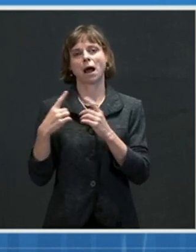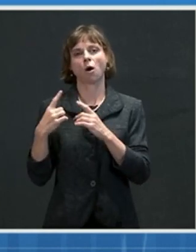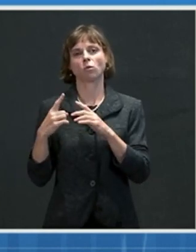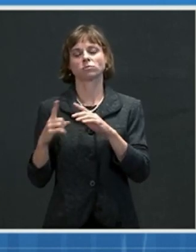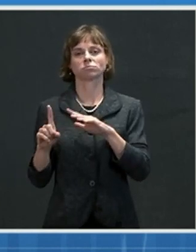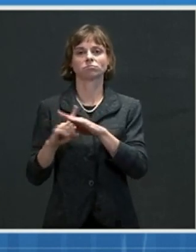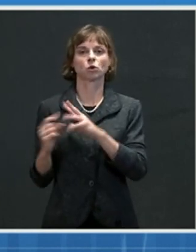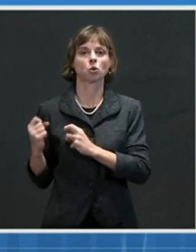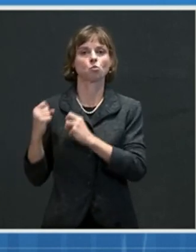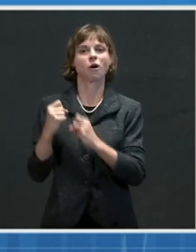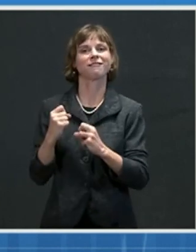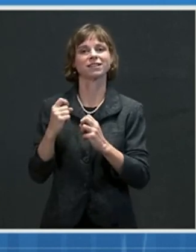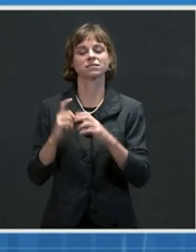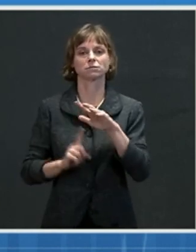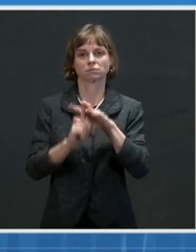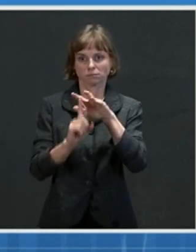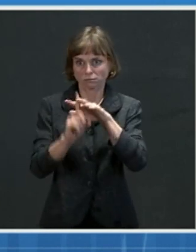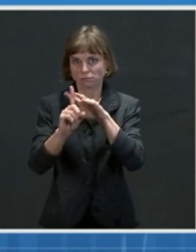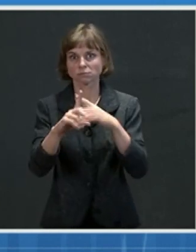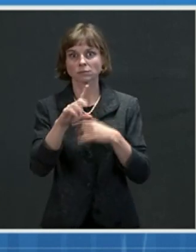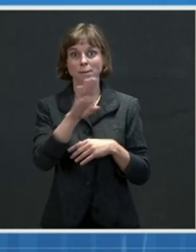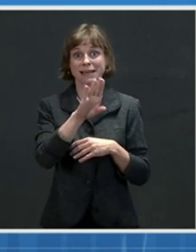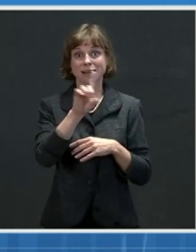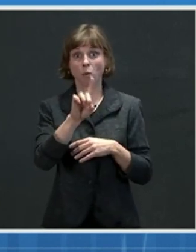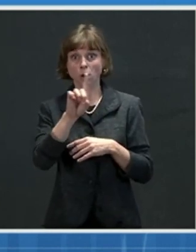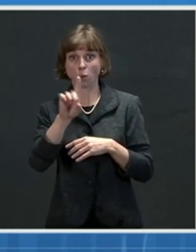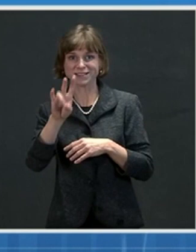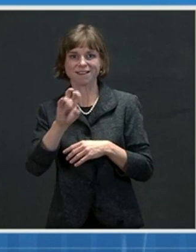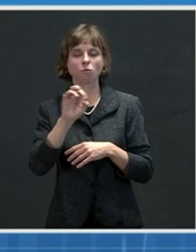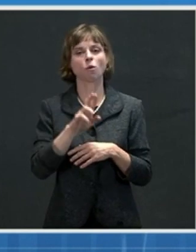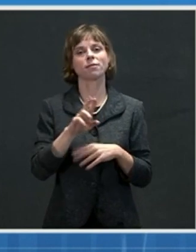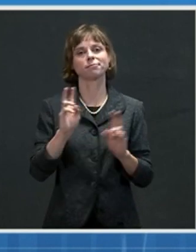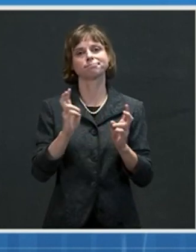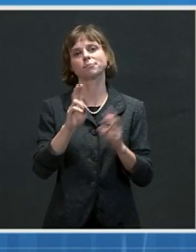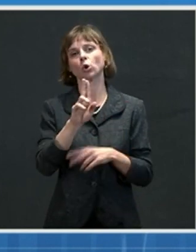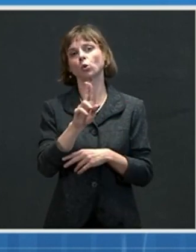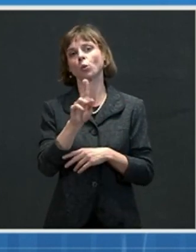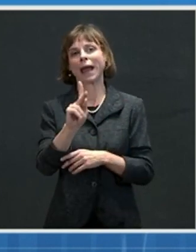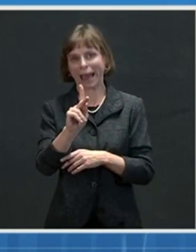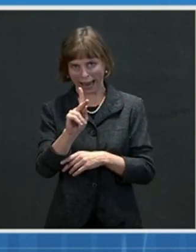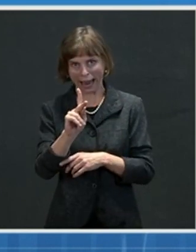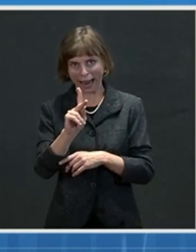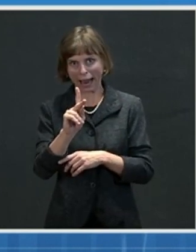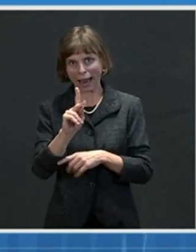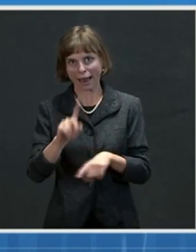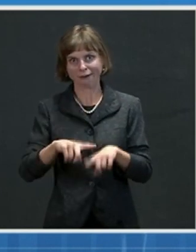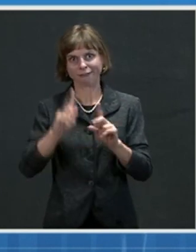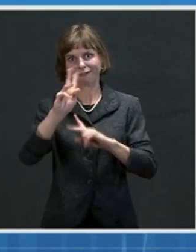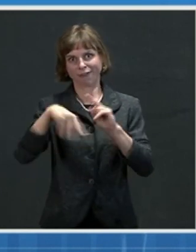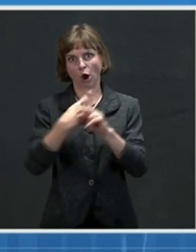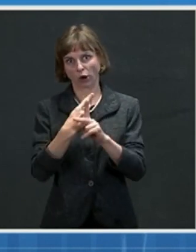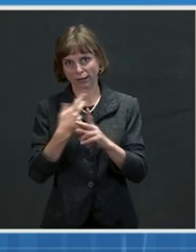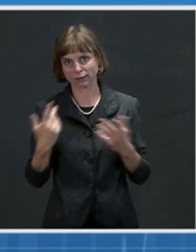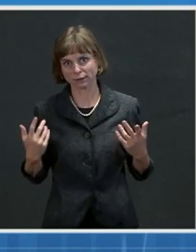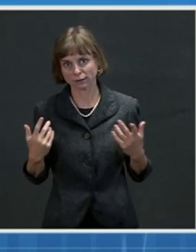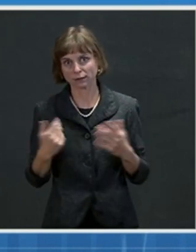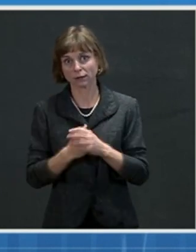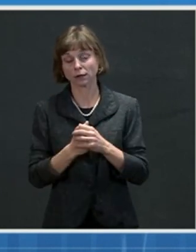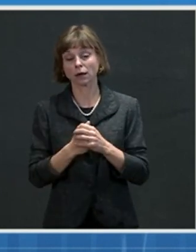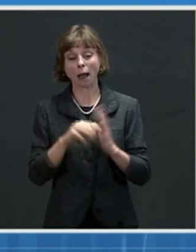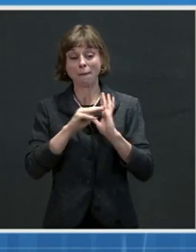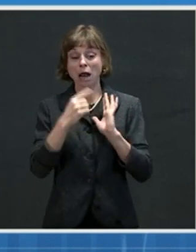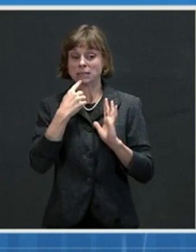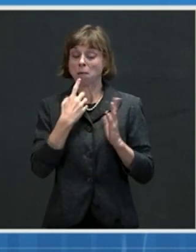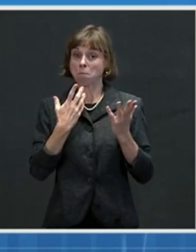the B117 or UK variant. The models tell us that this very well might become dominant